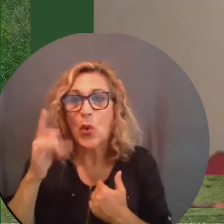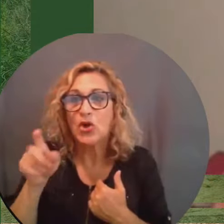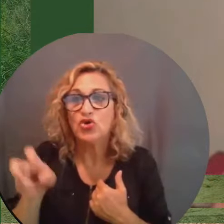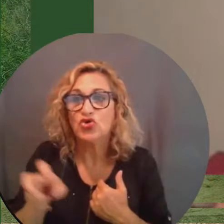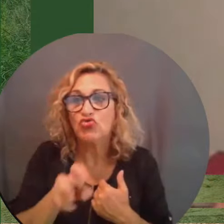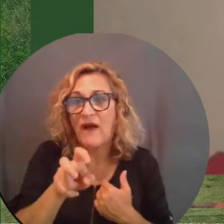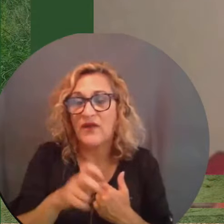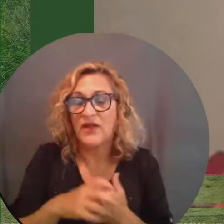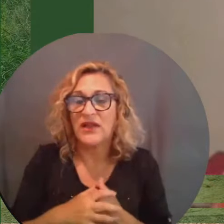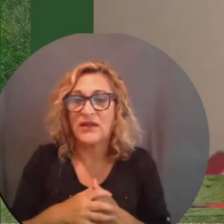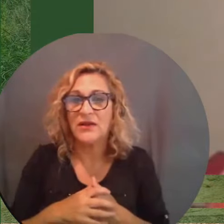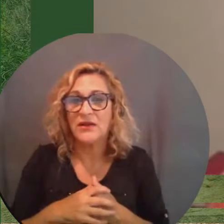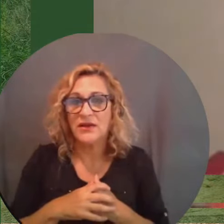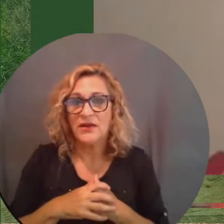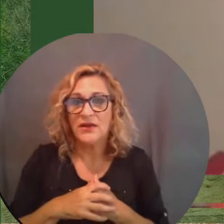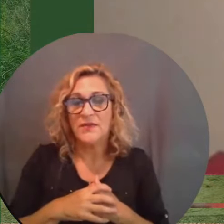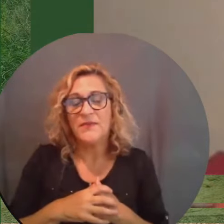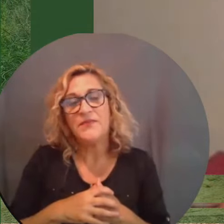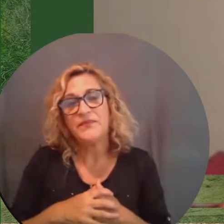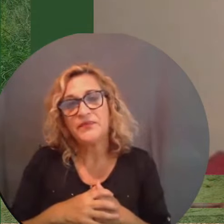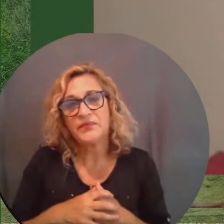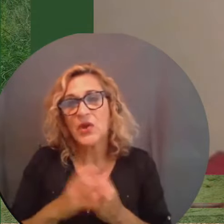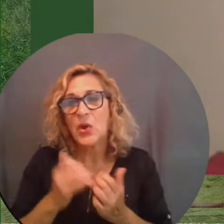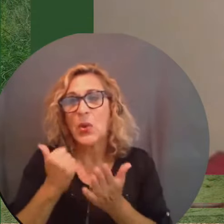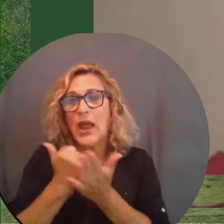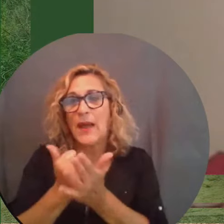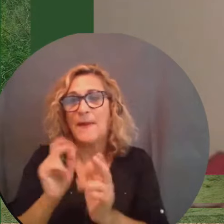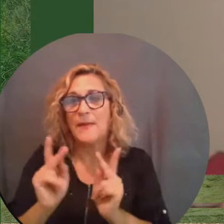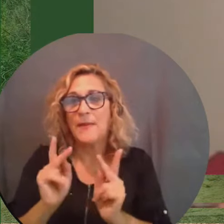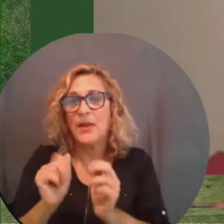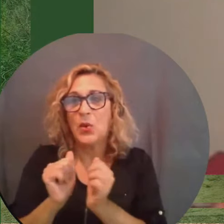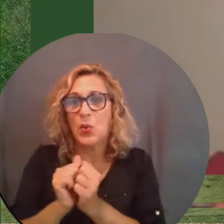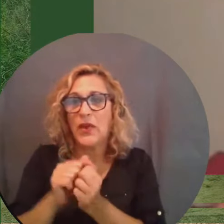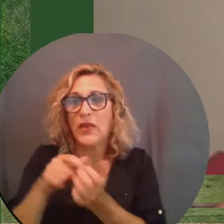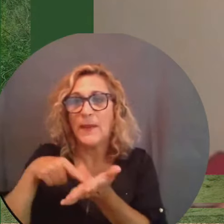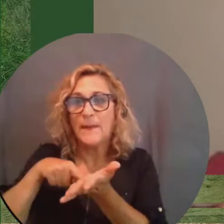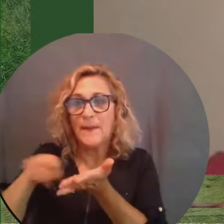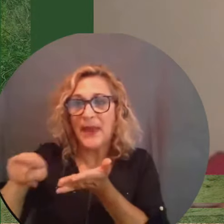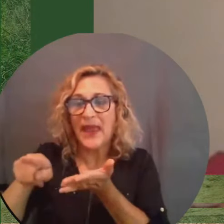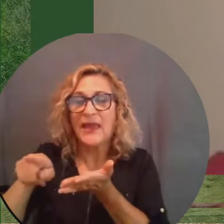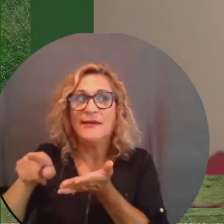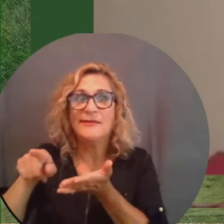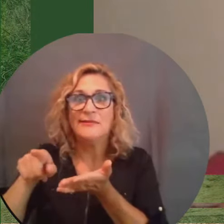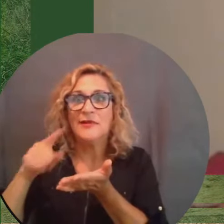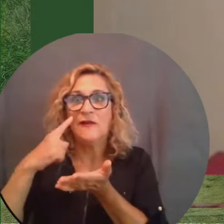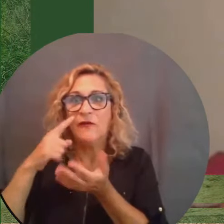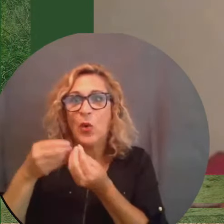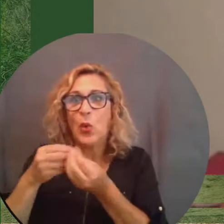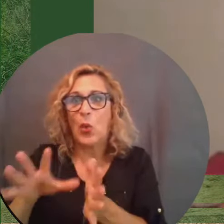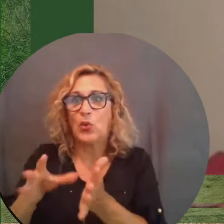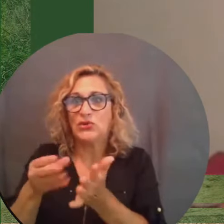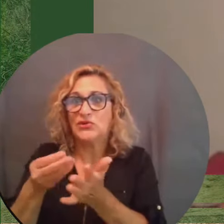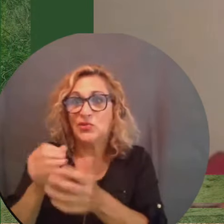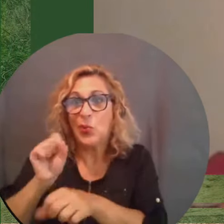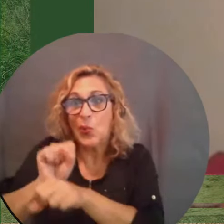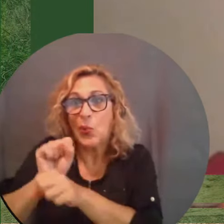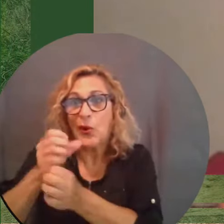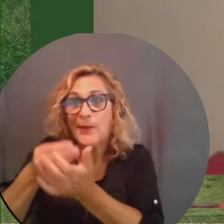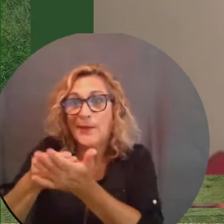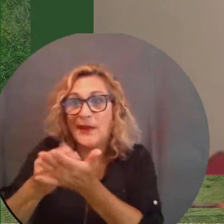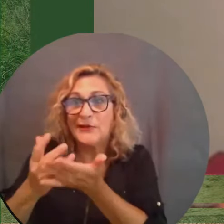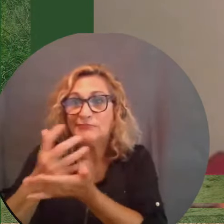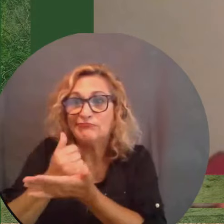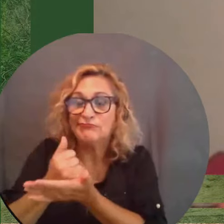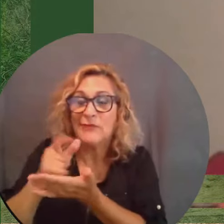traveling. We were helping people with wage reimbursement because they were having to step away from jobs that had